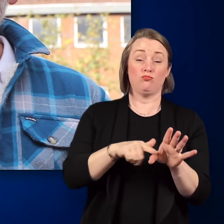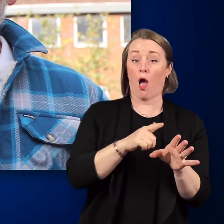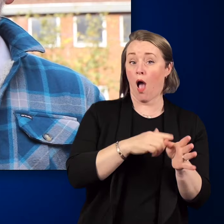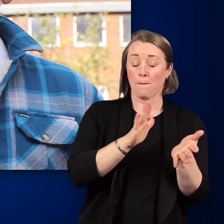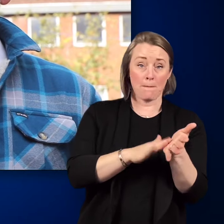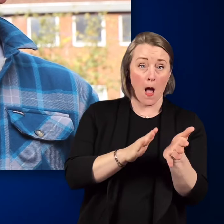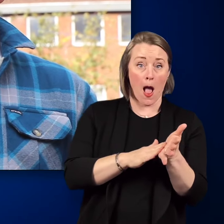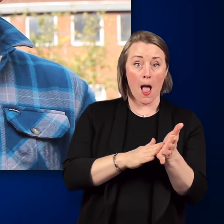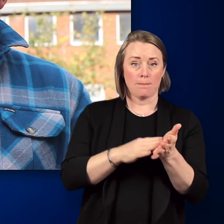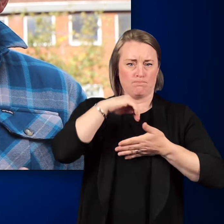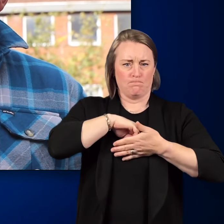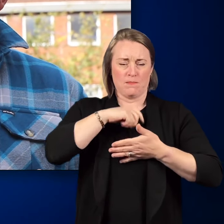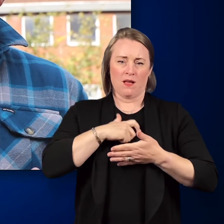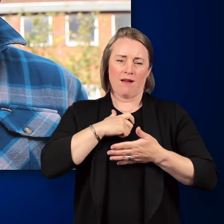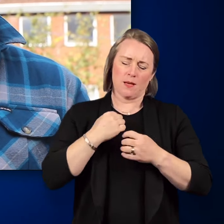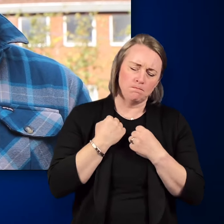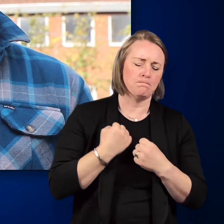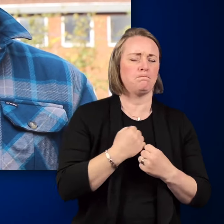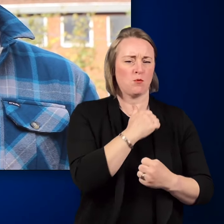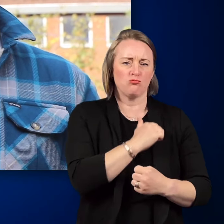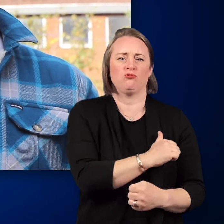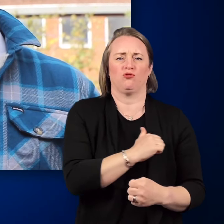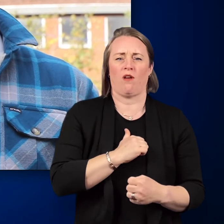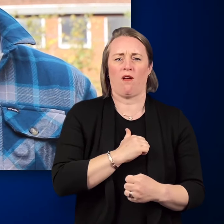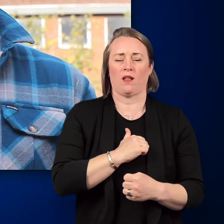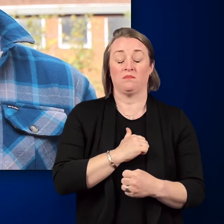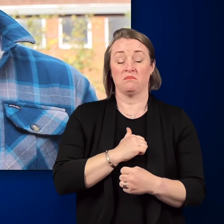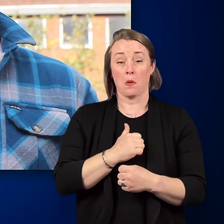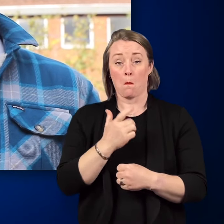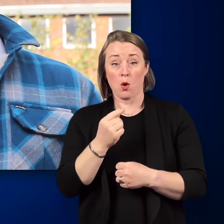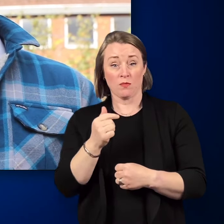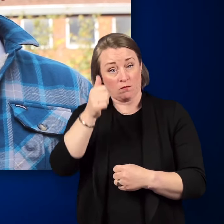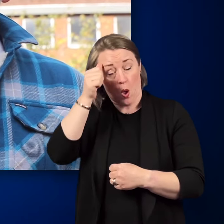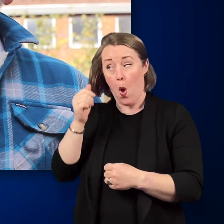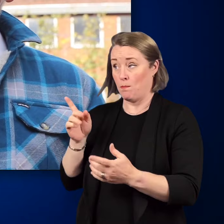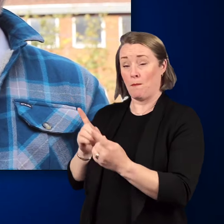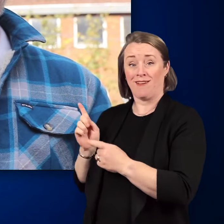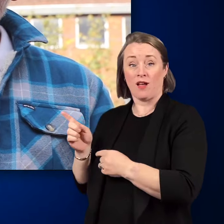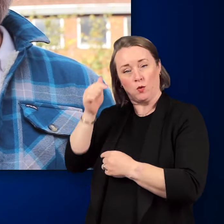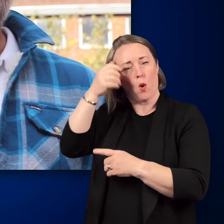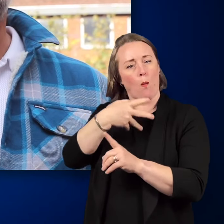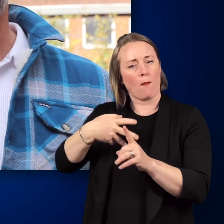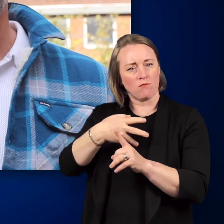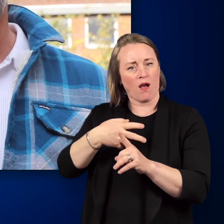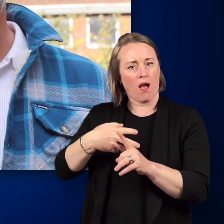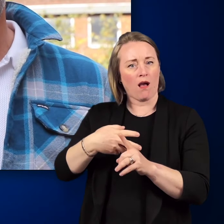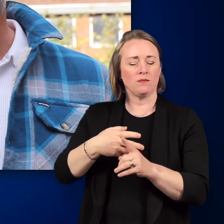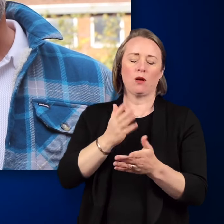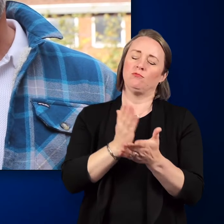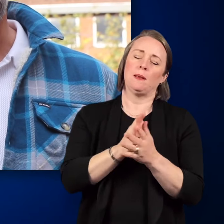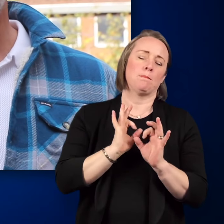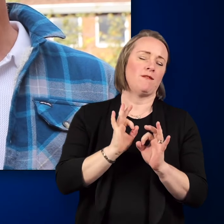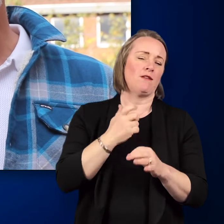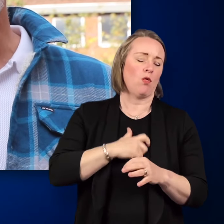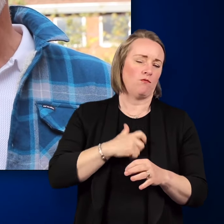story, and brings a wealth of experience in multinational companies, and just very apt for the role